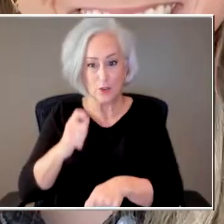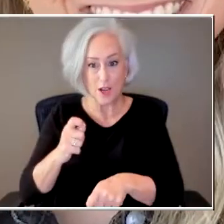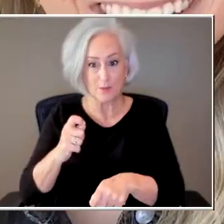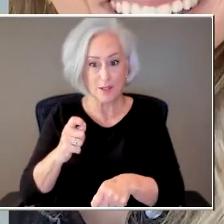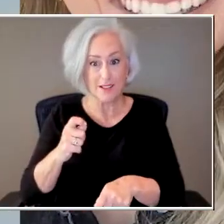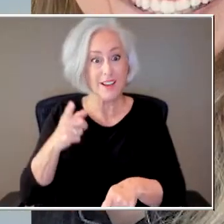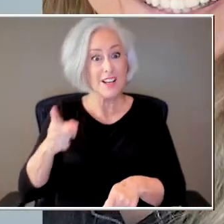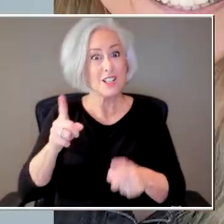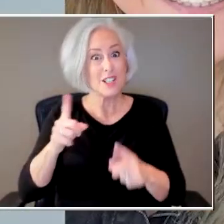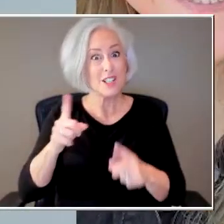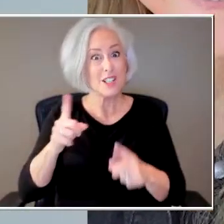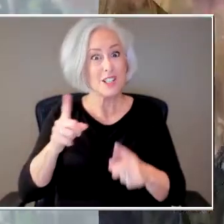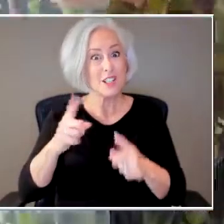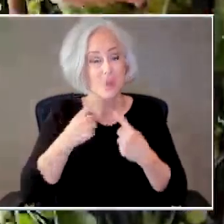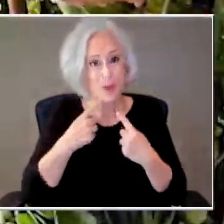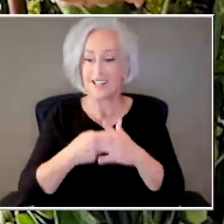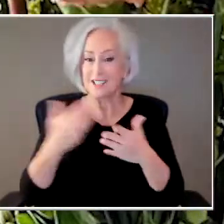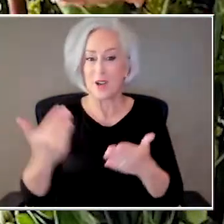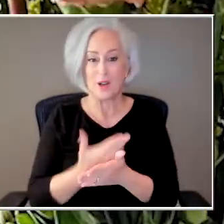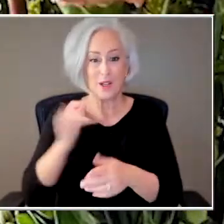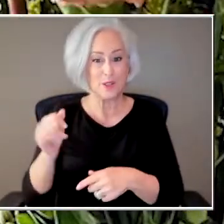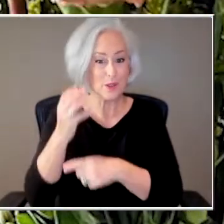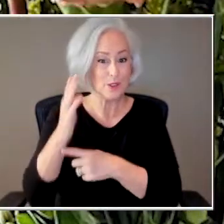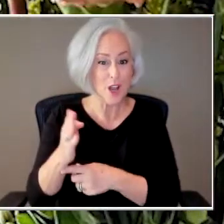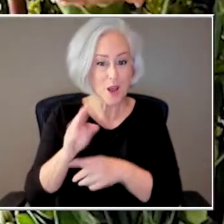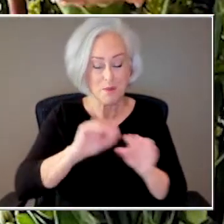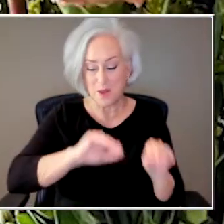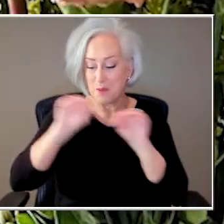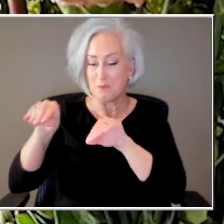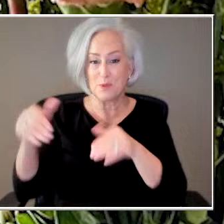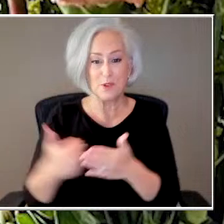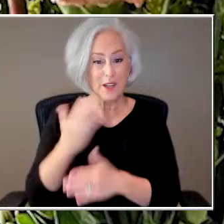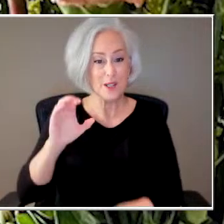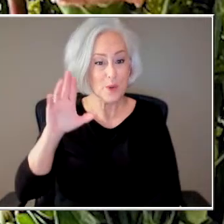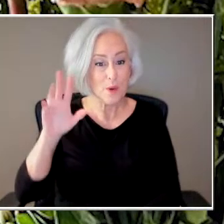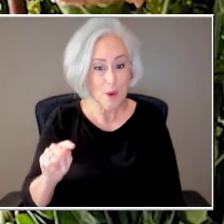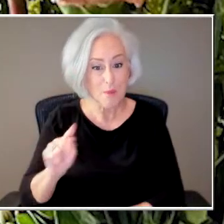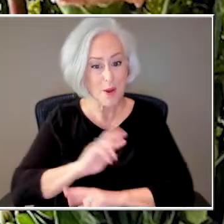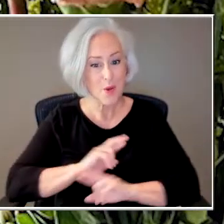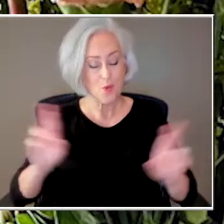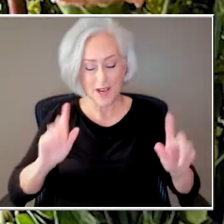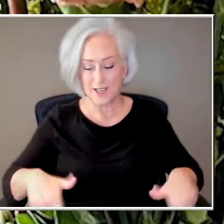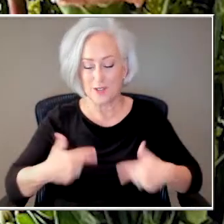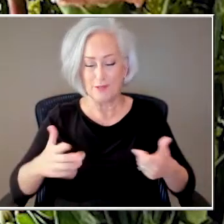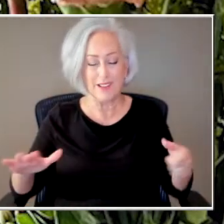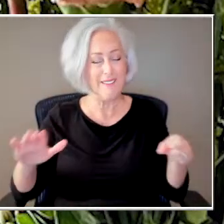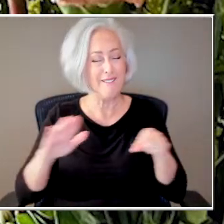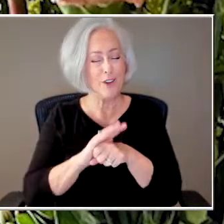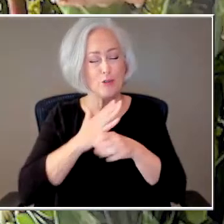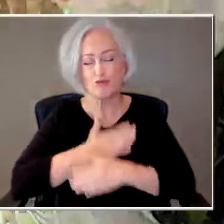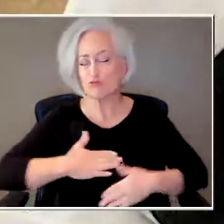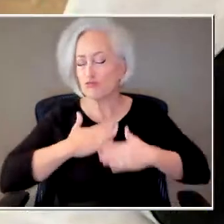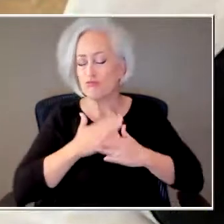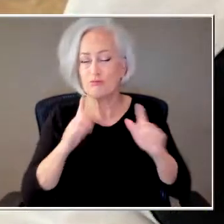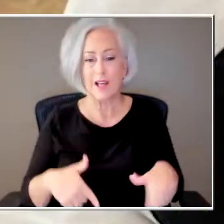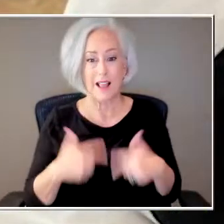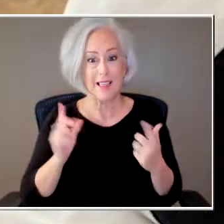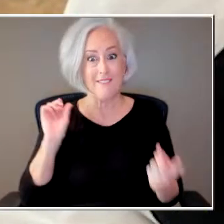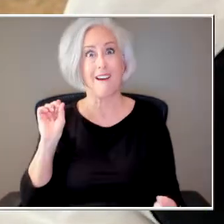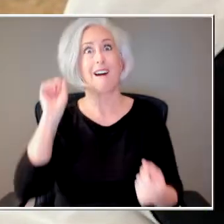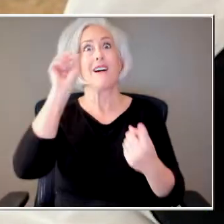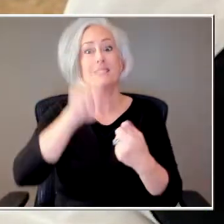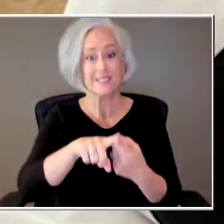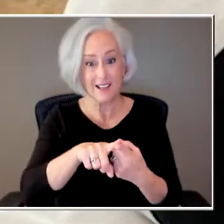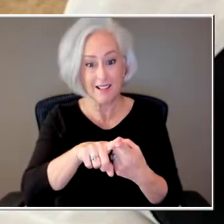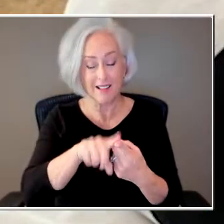new job, moving into her own apartment, ready to live a full life again, until she found herself back in